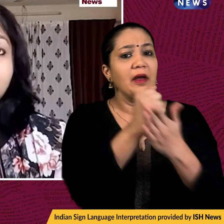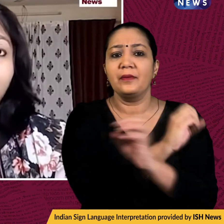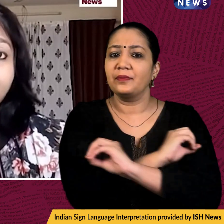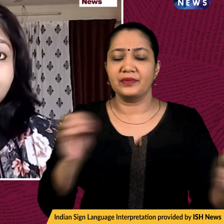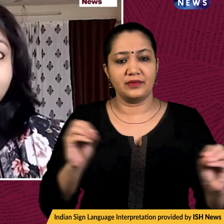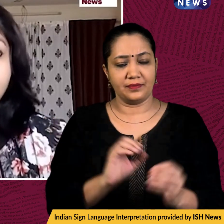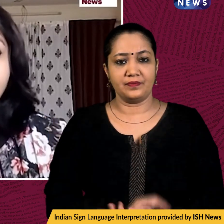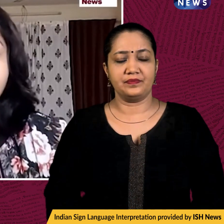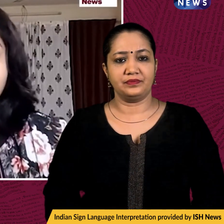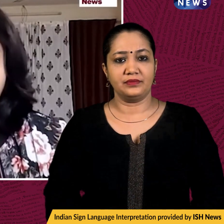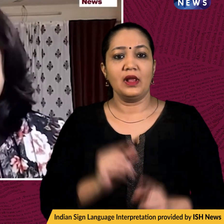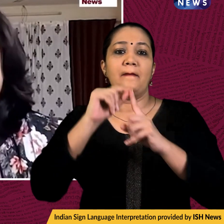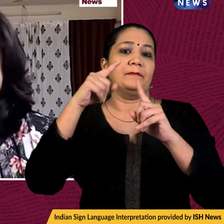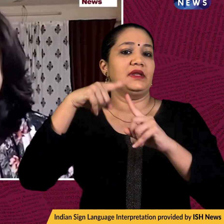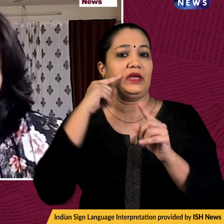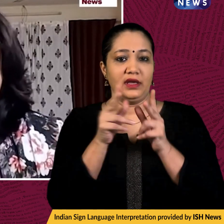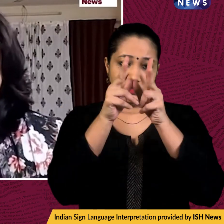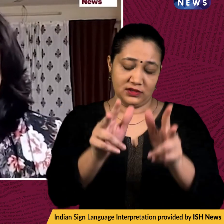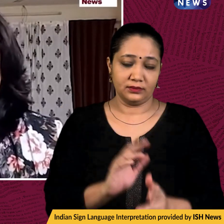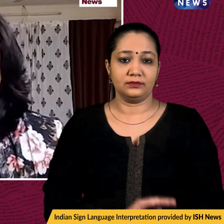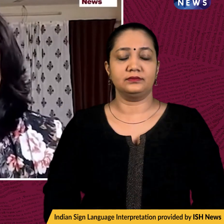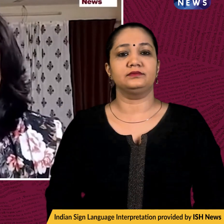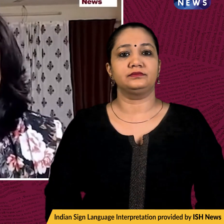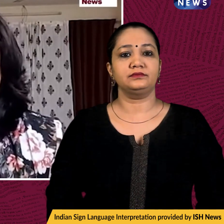and this is according to the PTI.